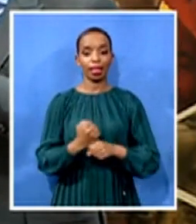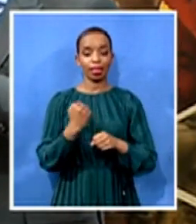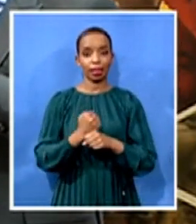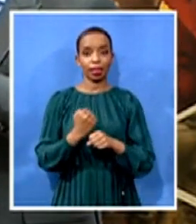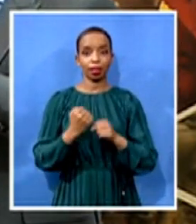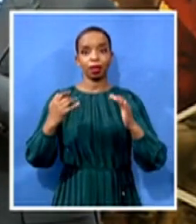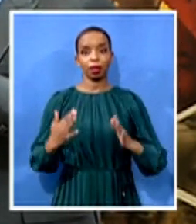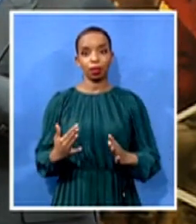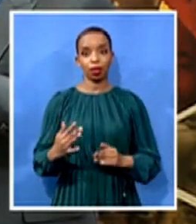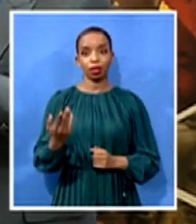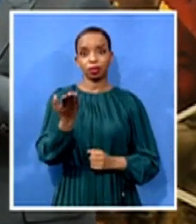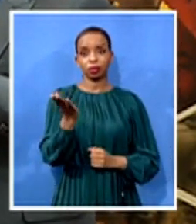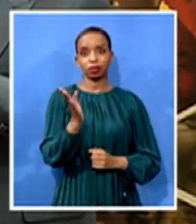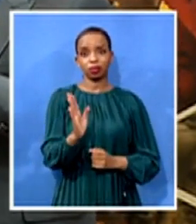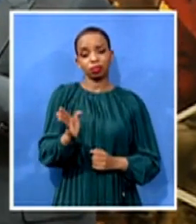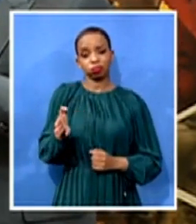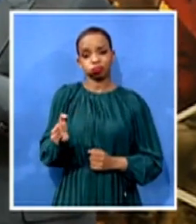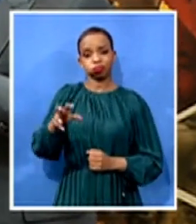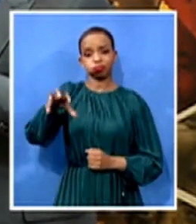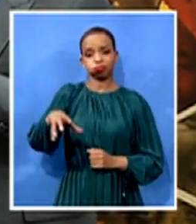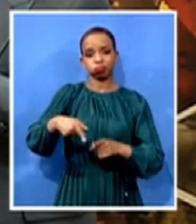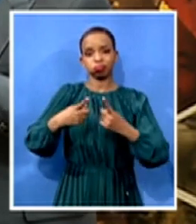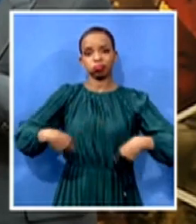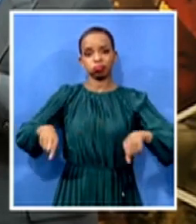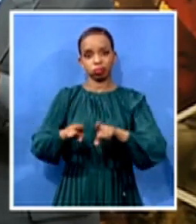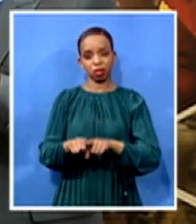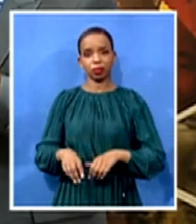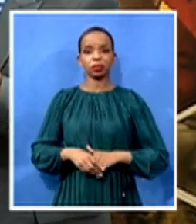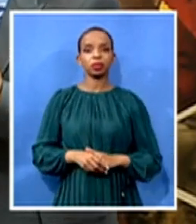province. The problem of oxygen